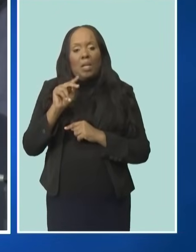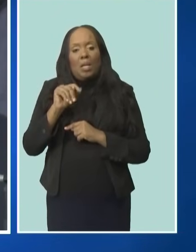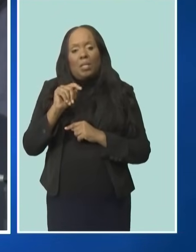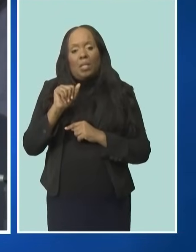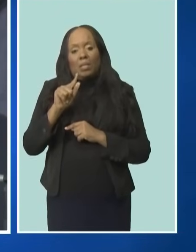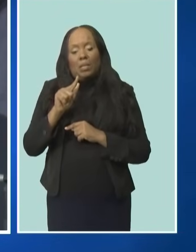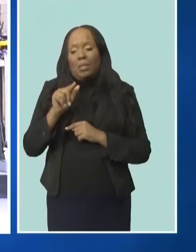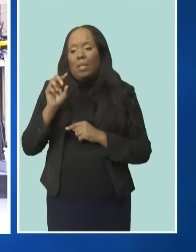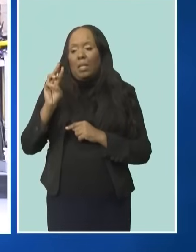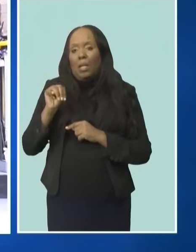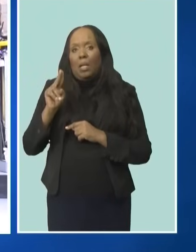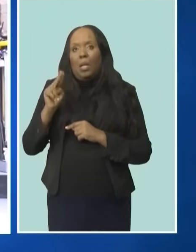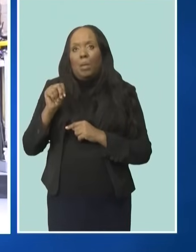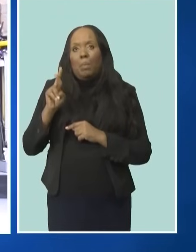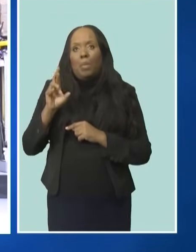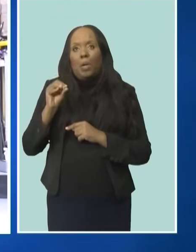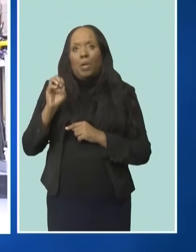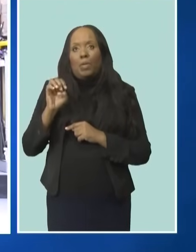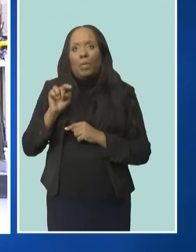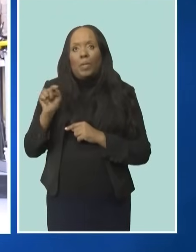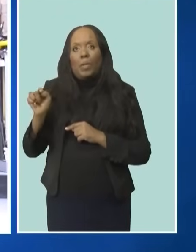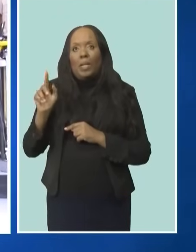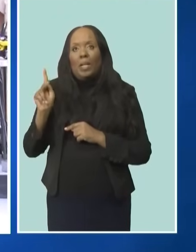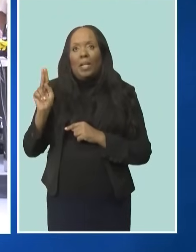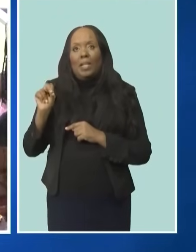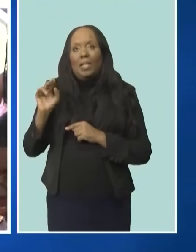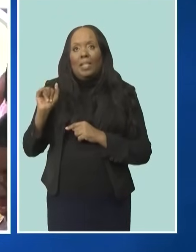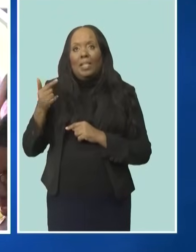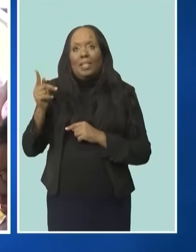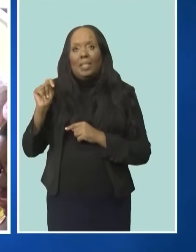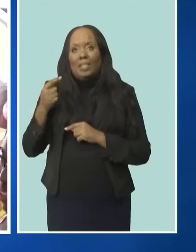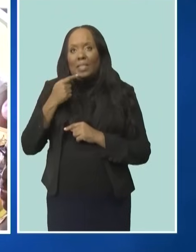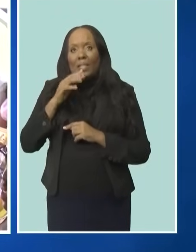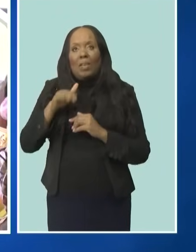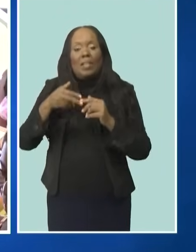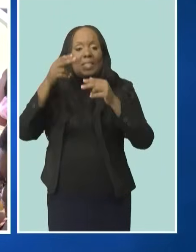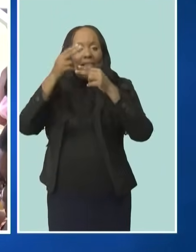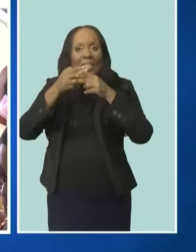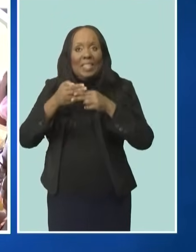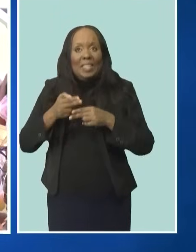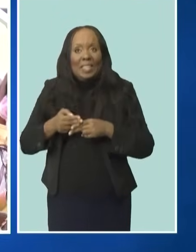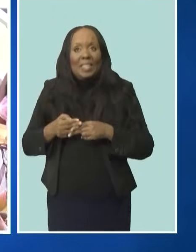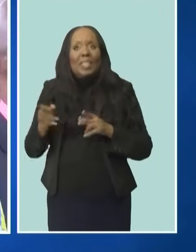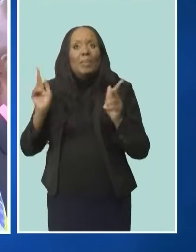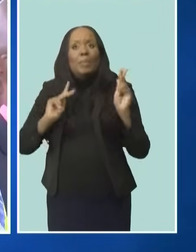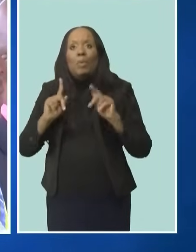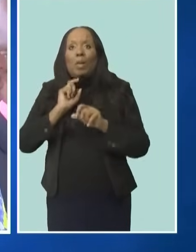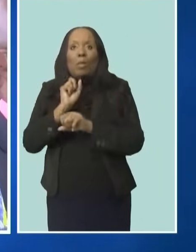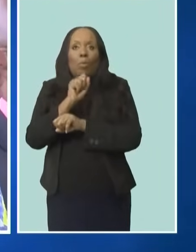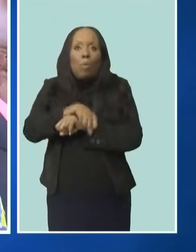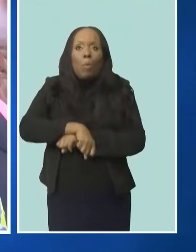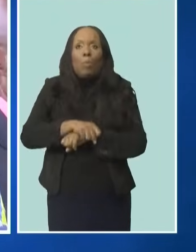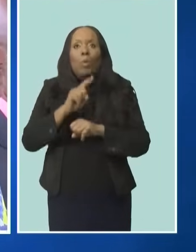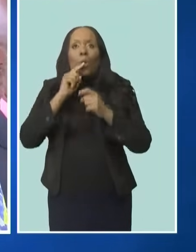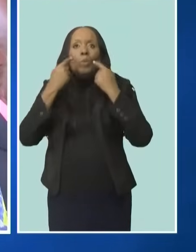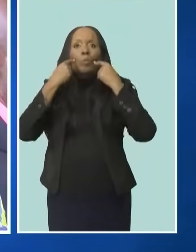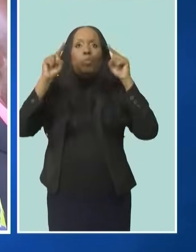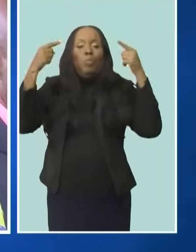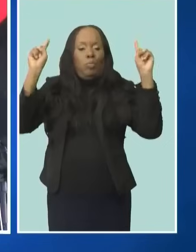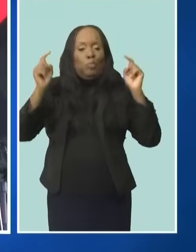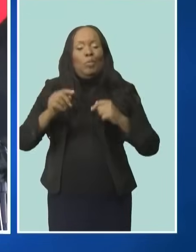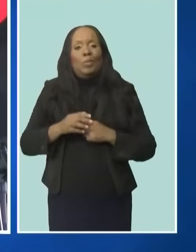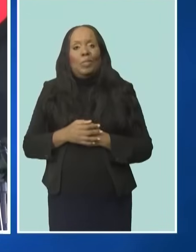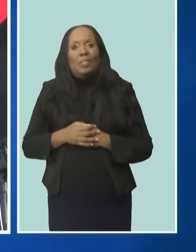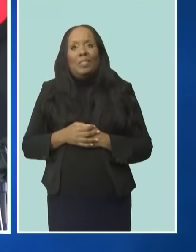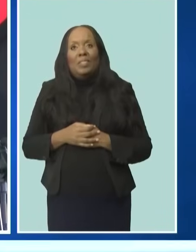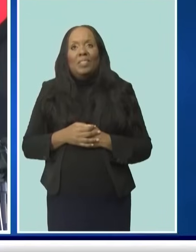also agrees that the names of the men and women on the wall represents people who are overcomers and achievers. But it